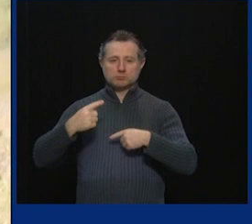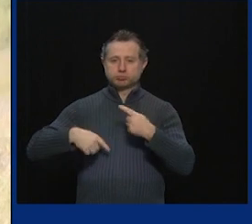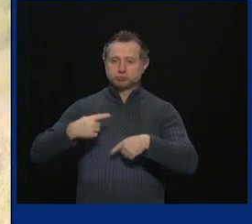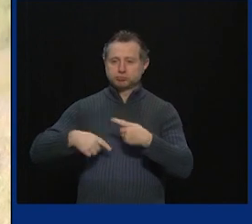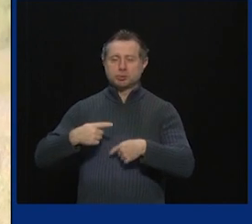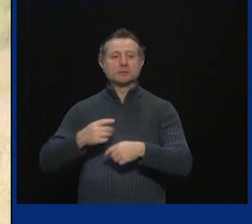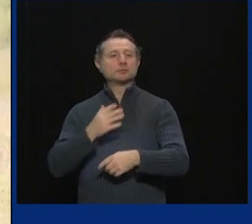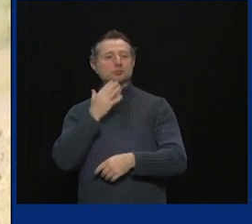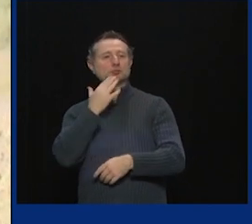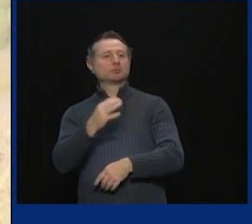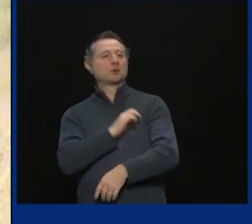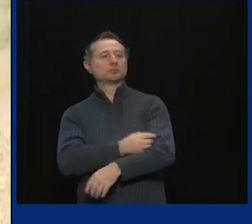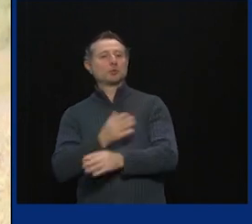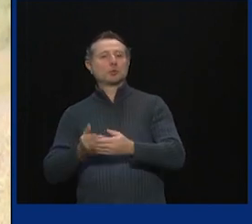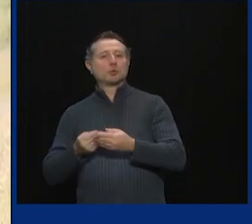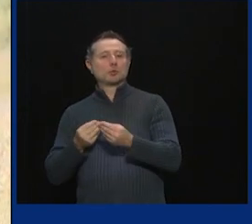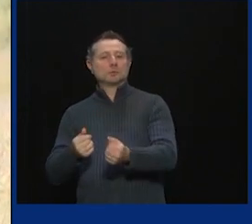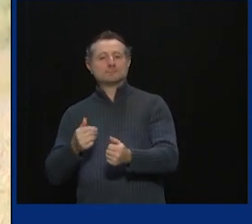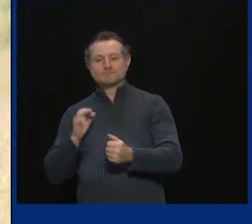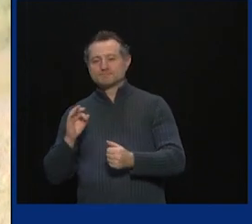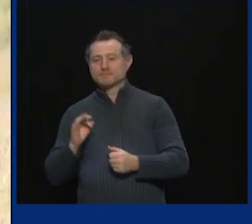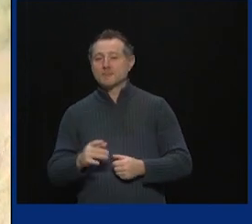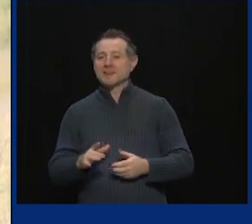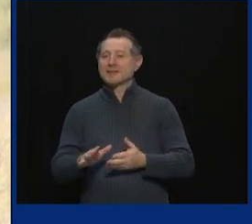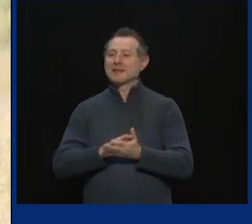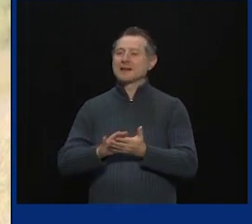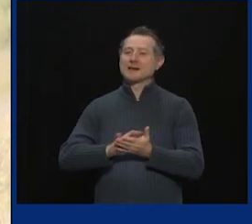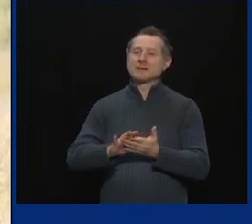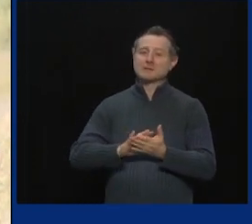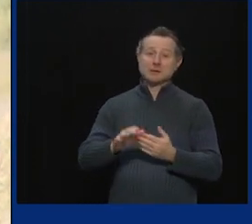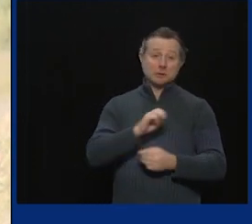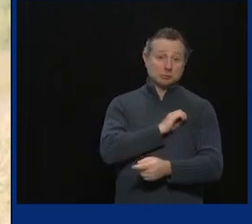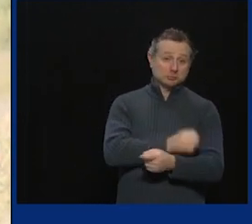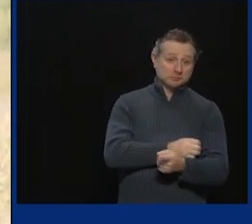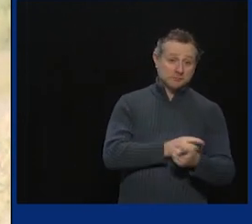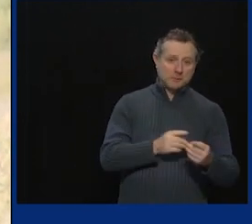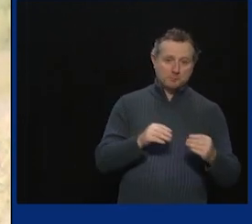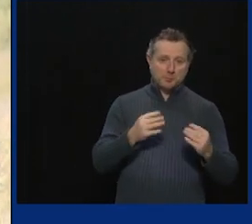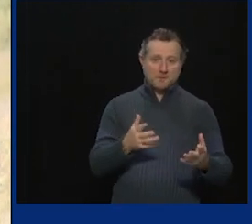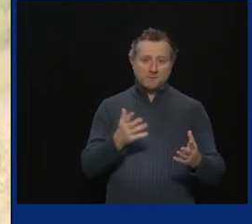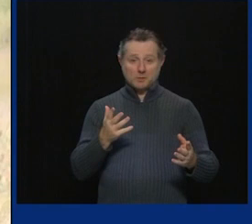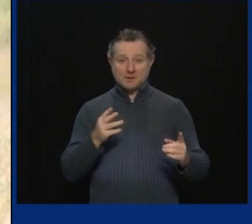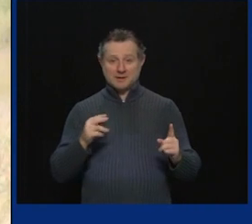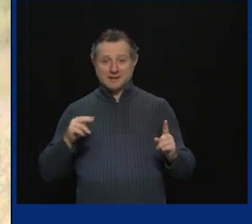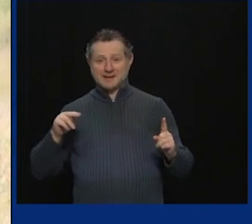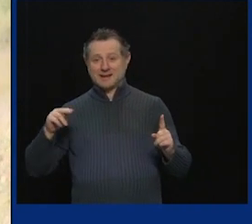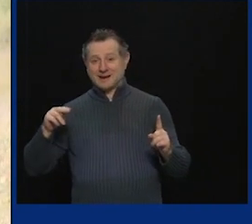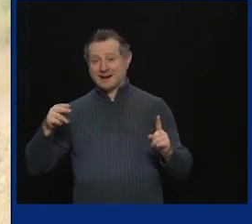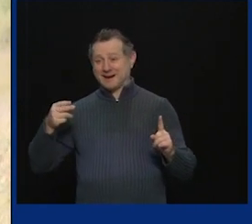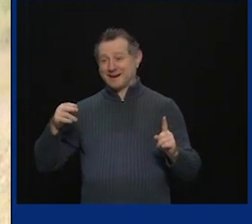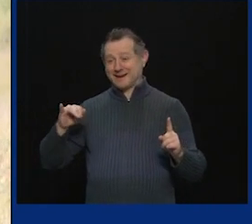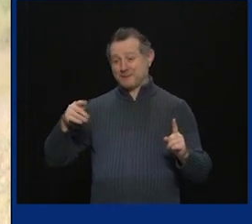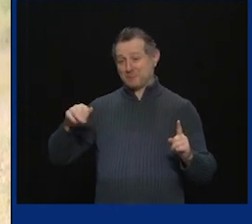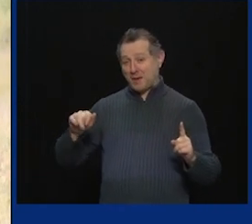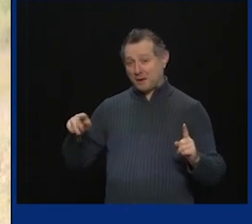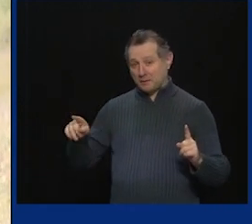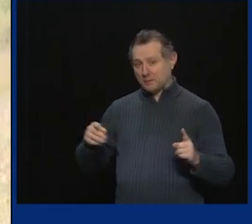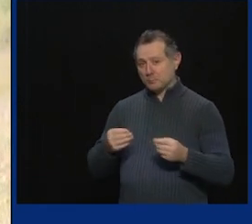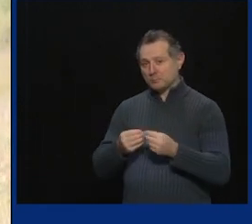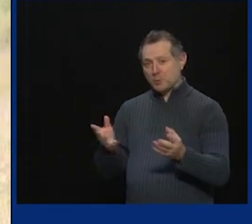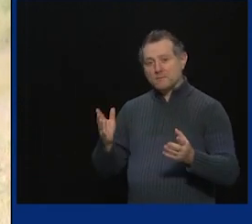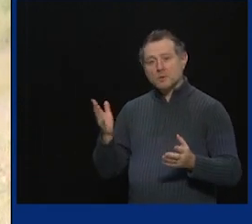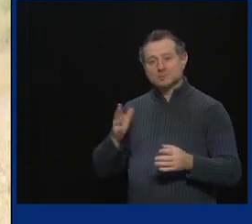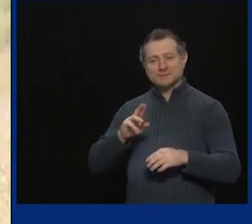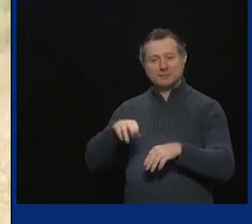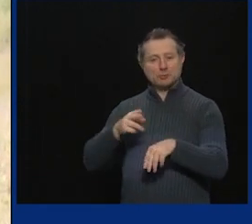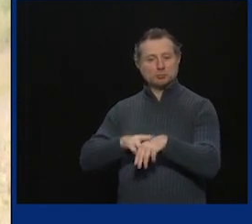provided by NYPA and distributed on-site by National Grid are assets that greatly increase the competitiveness of New York State against the